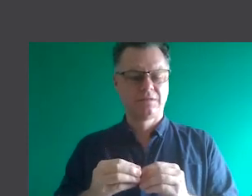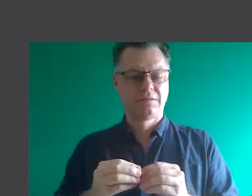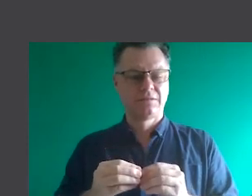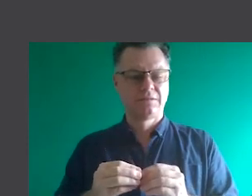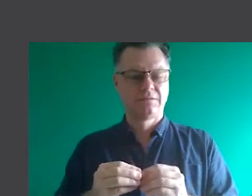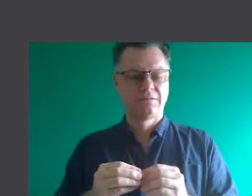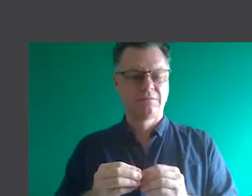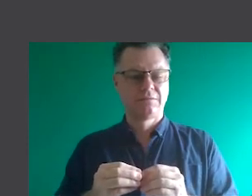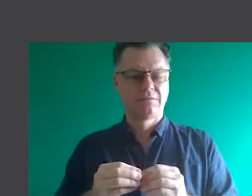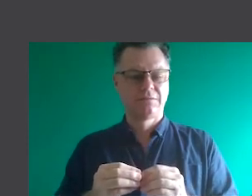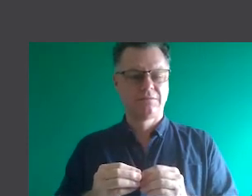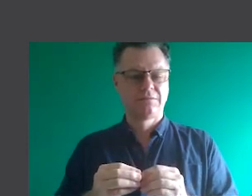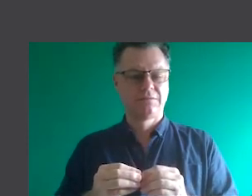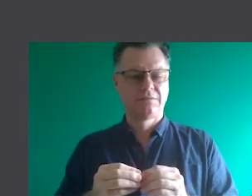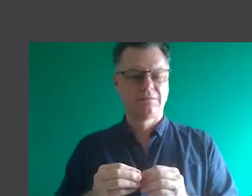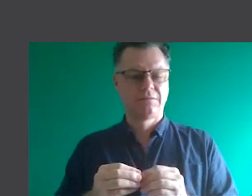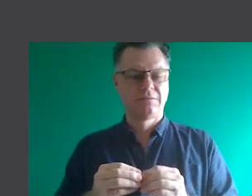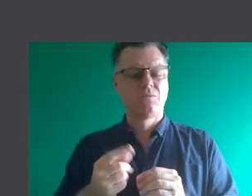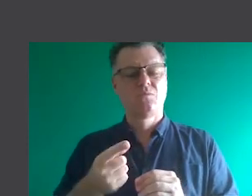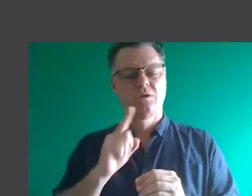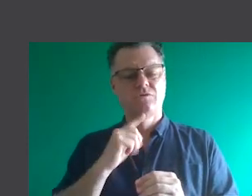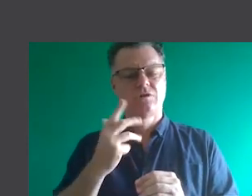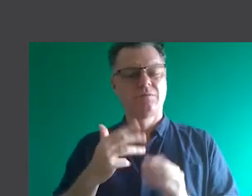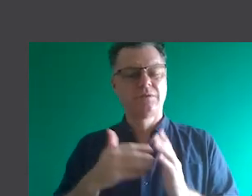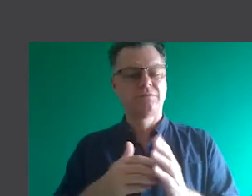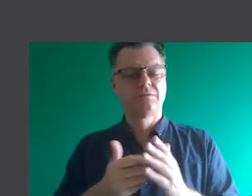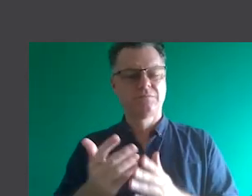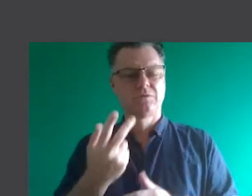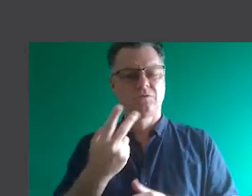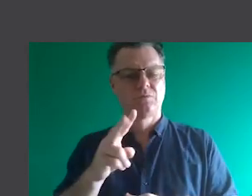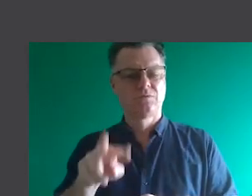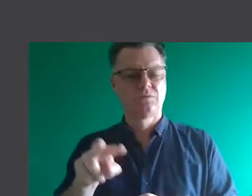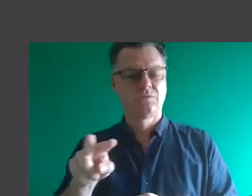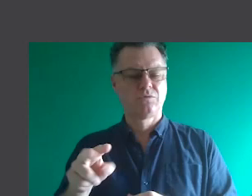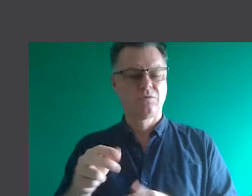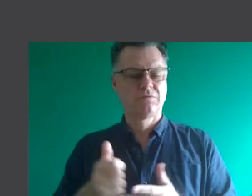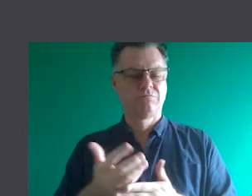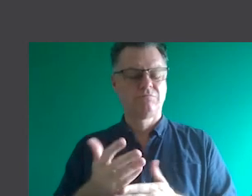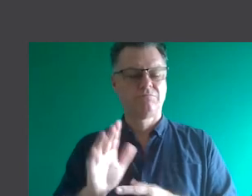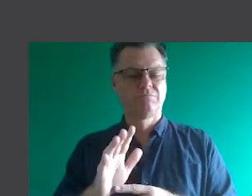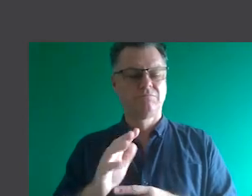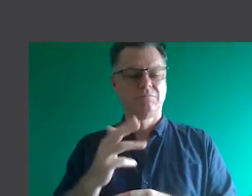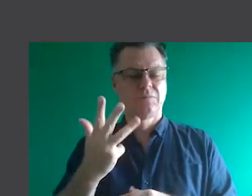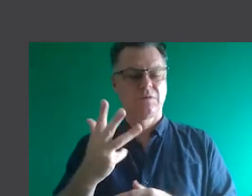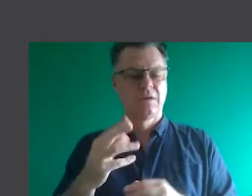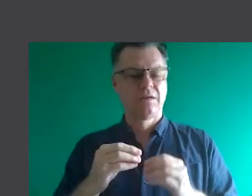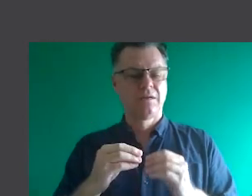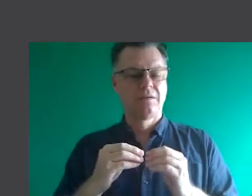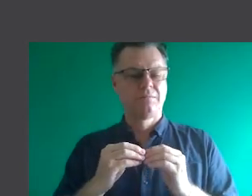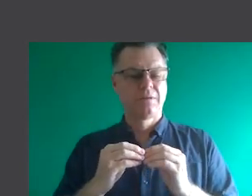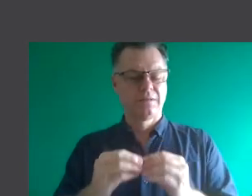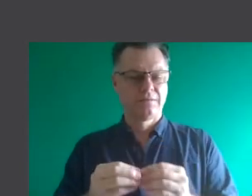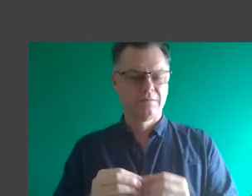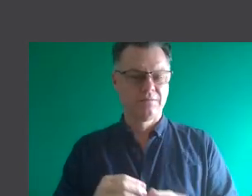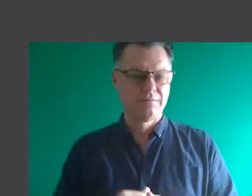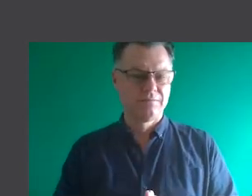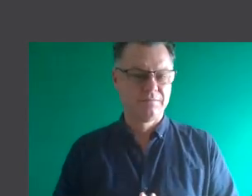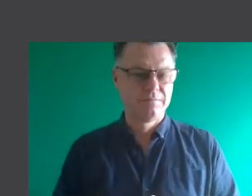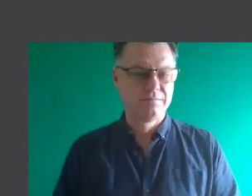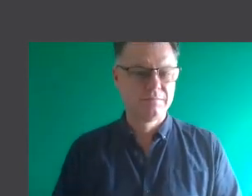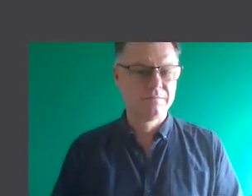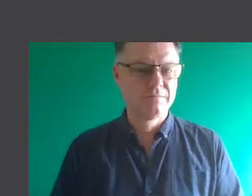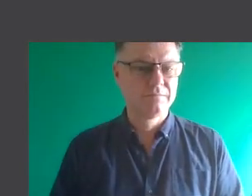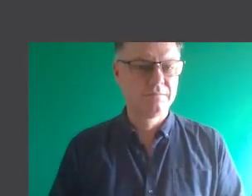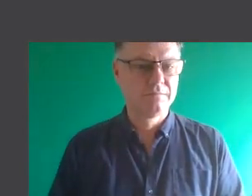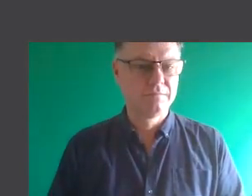190 million hours worked, which is very, very satisfying for us. And in 2022, our expenditure was around